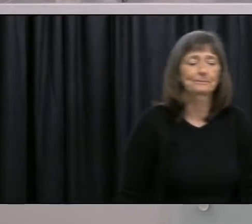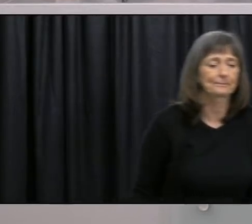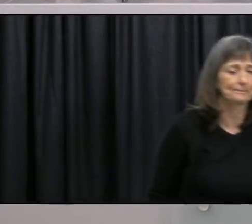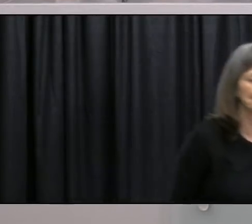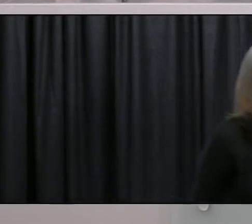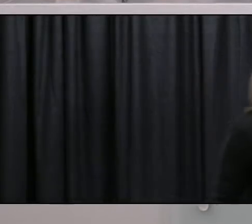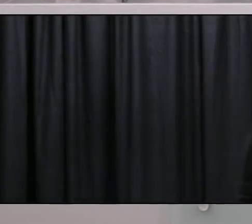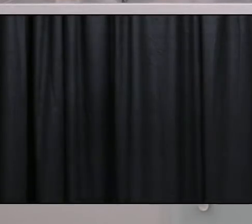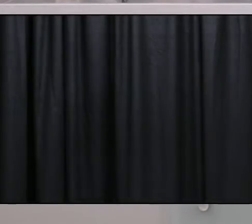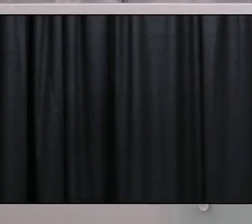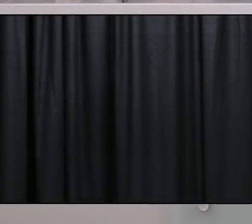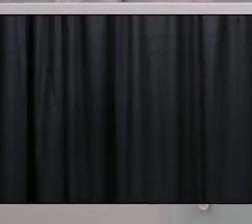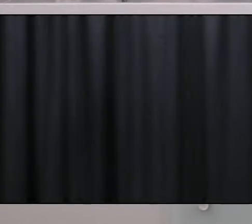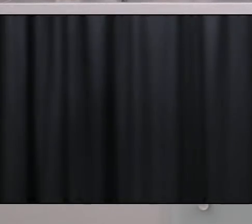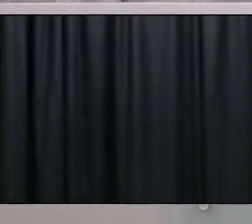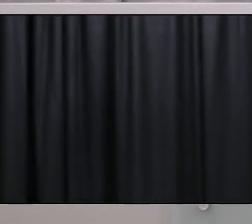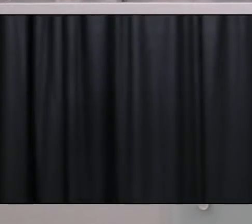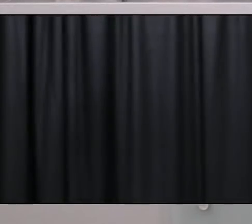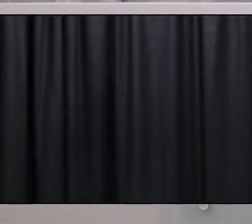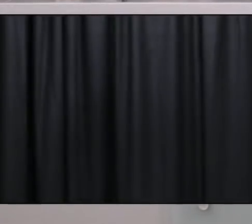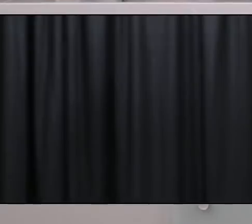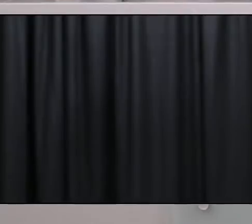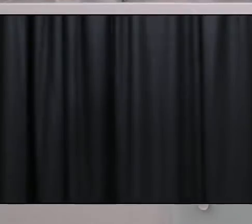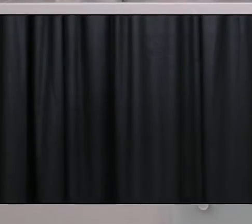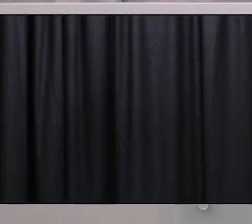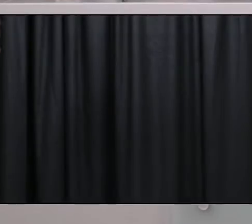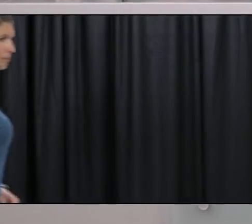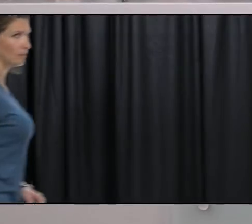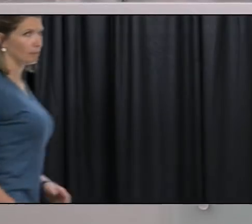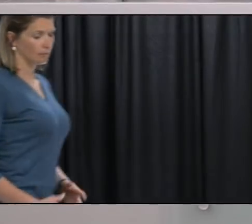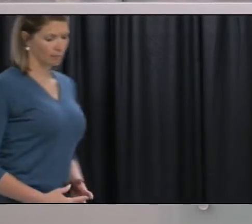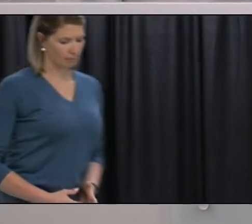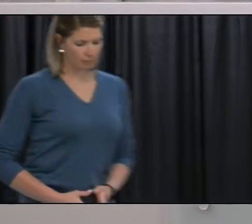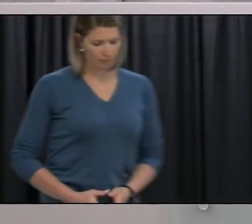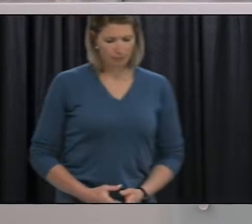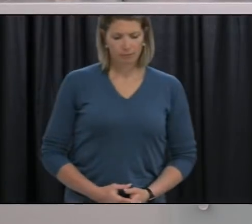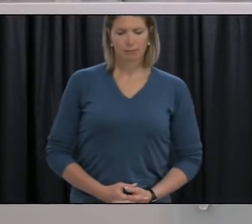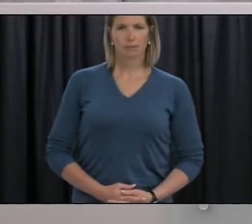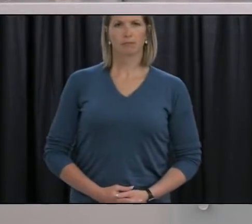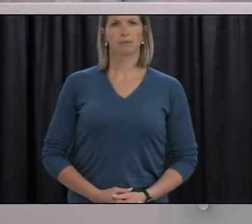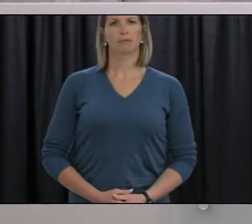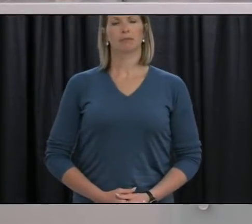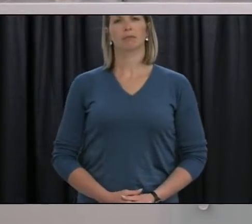Our next questions are from Patrick Butler of Radio Canada. Please go ahead.